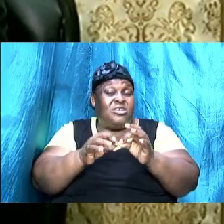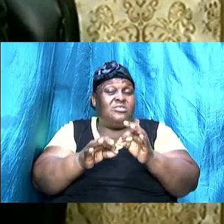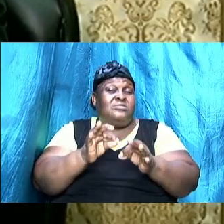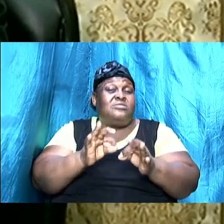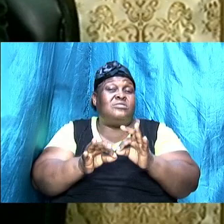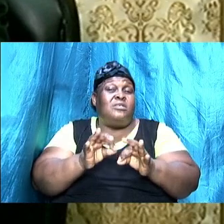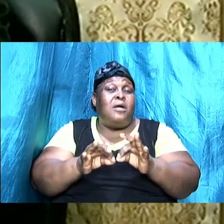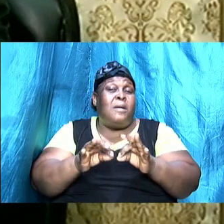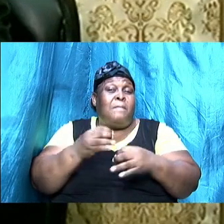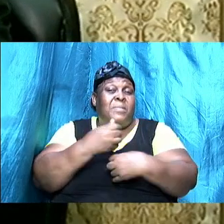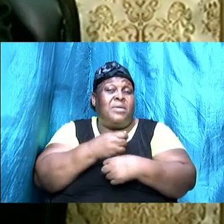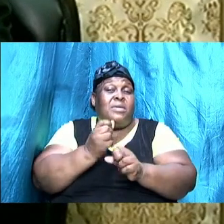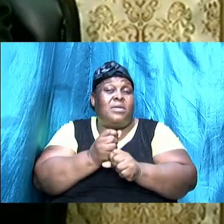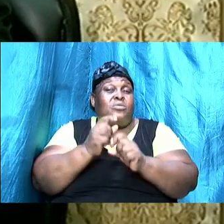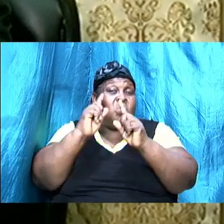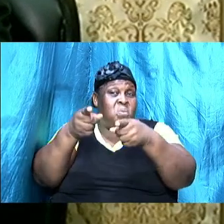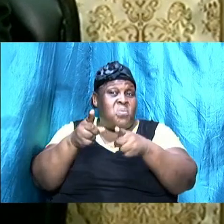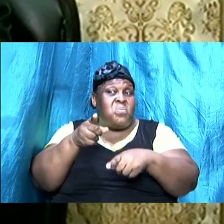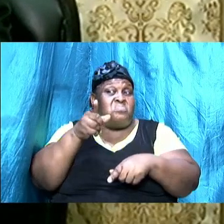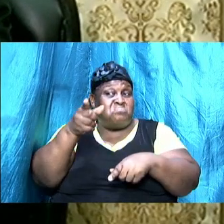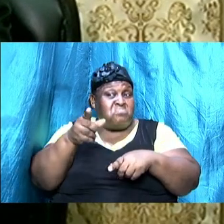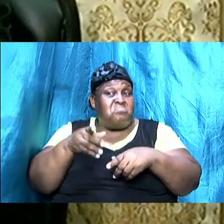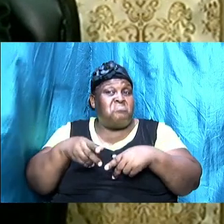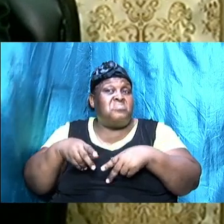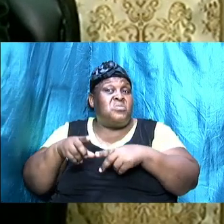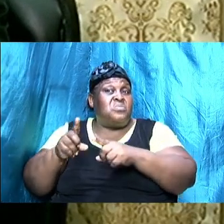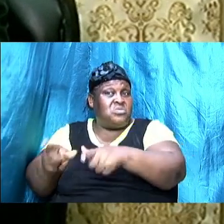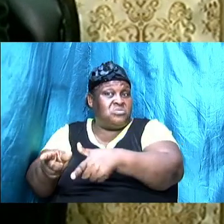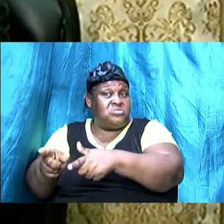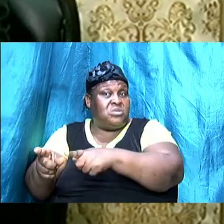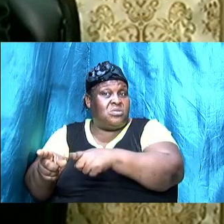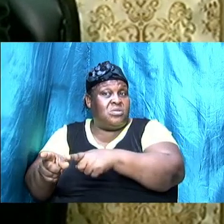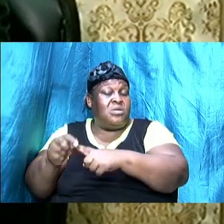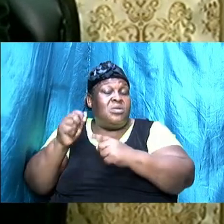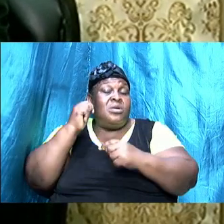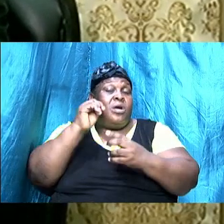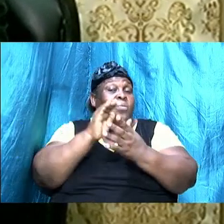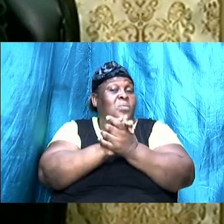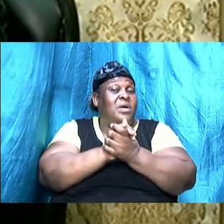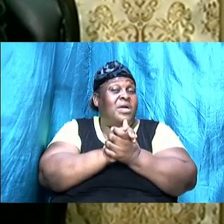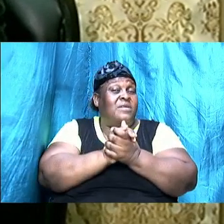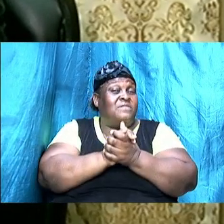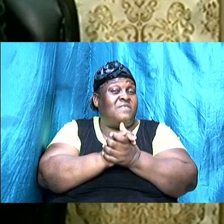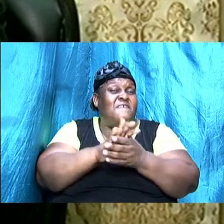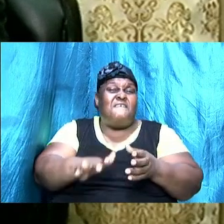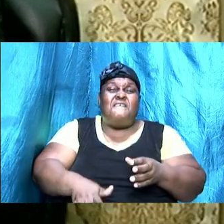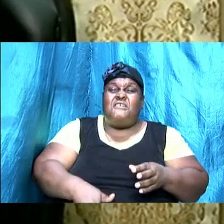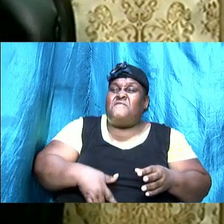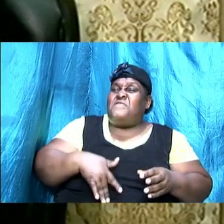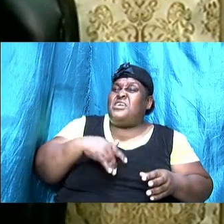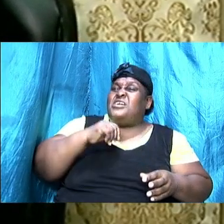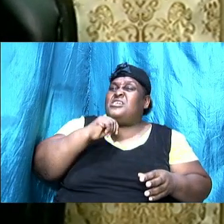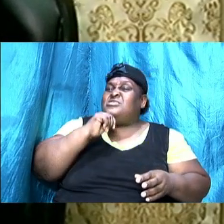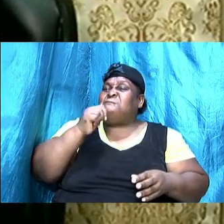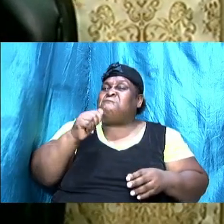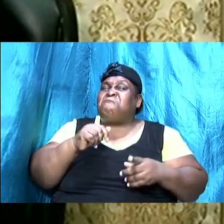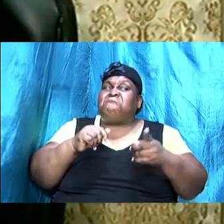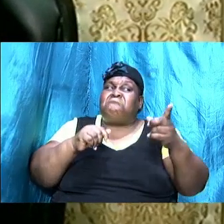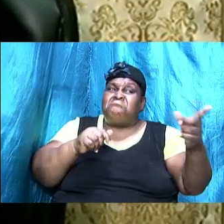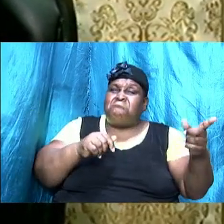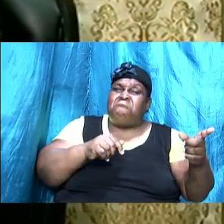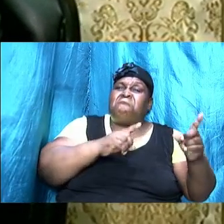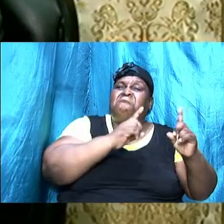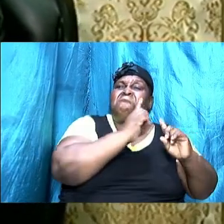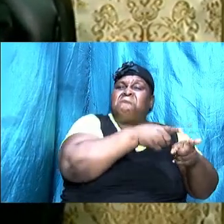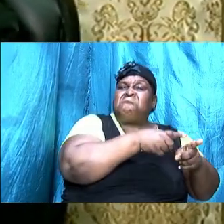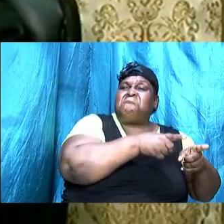direction, and for whatever reason, a wife feels that it should be the other direction, and I'm